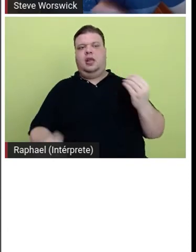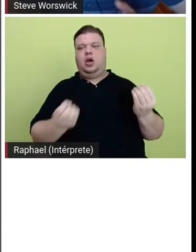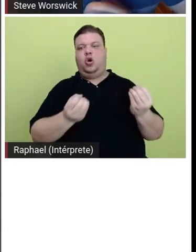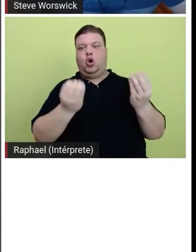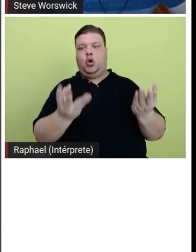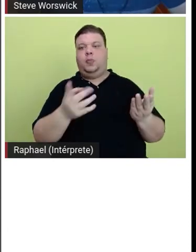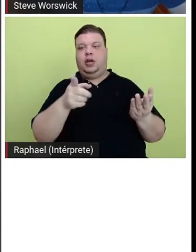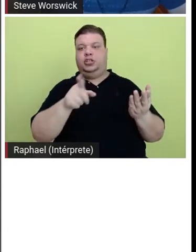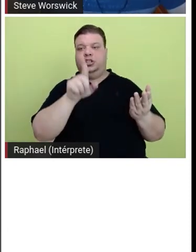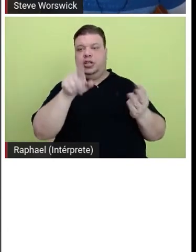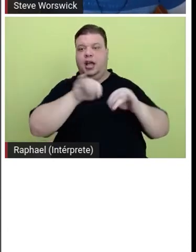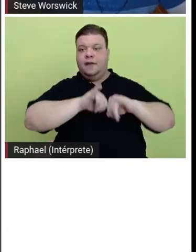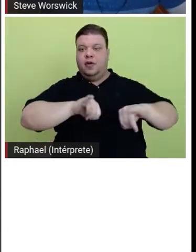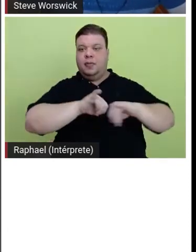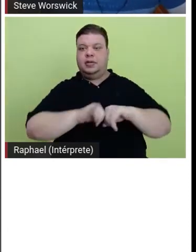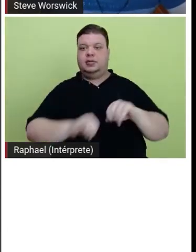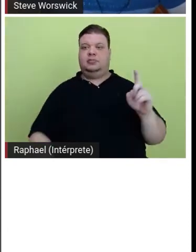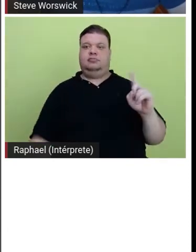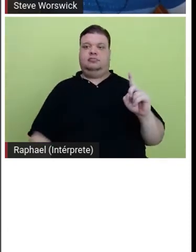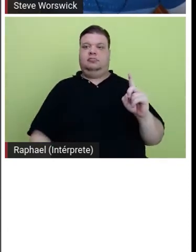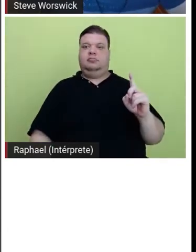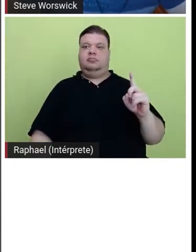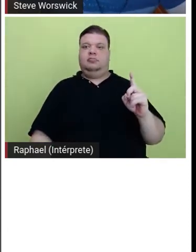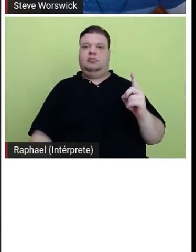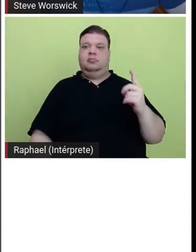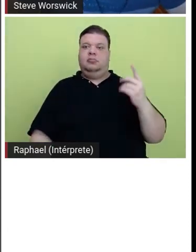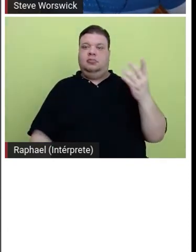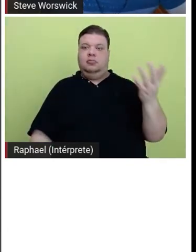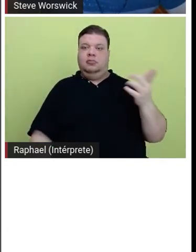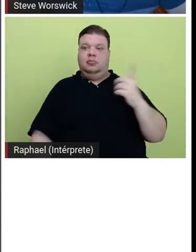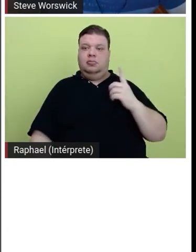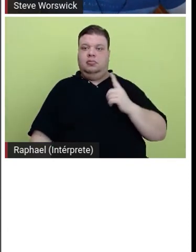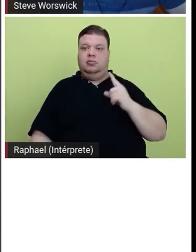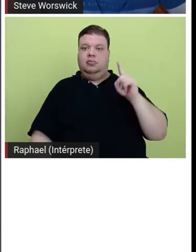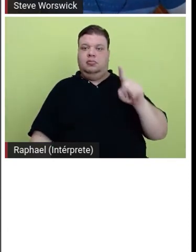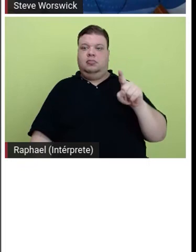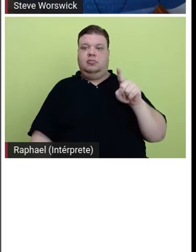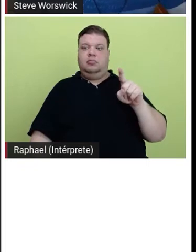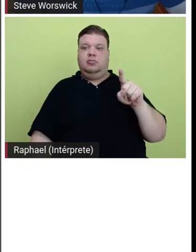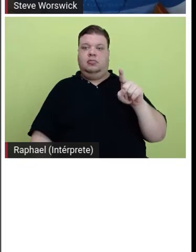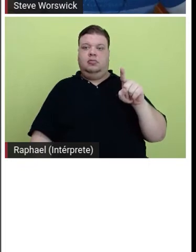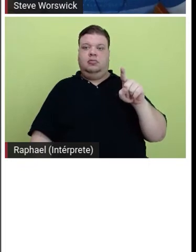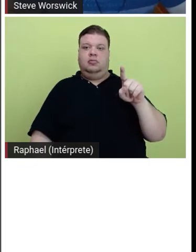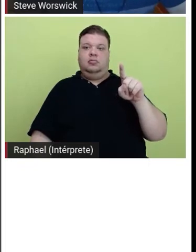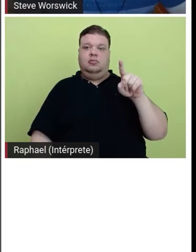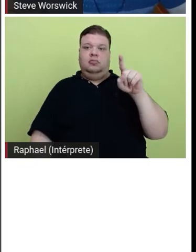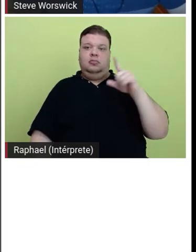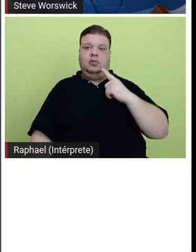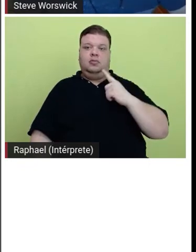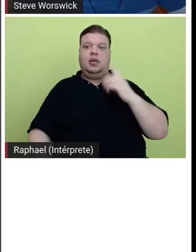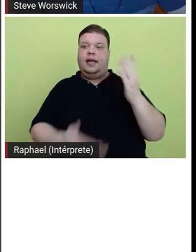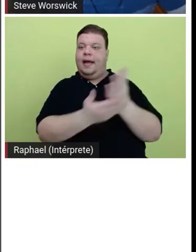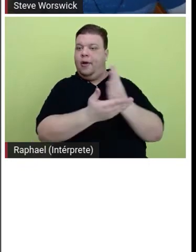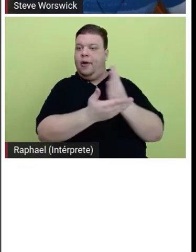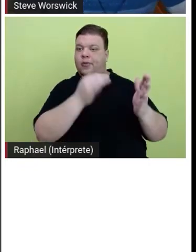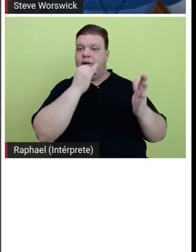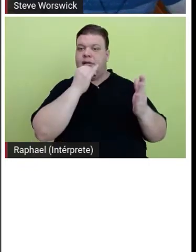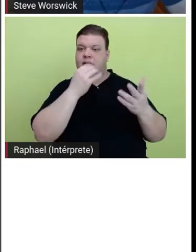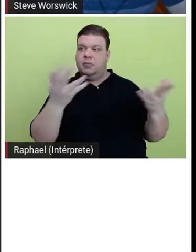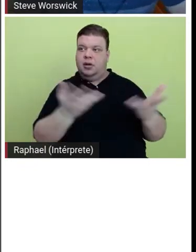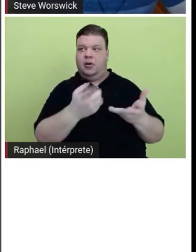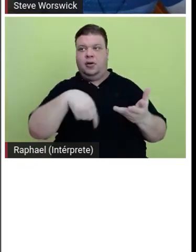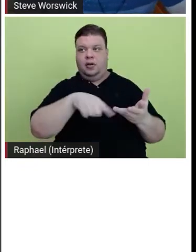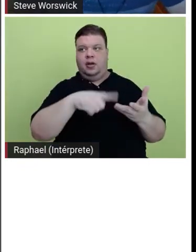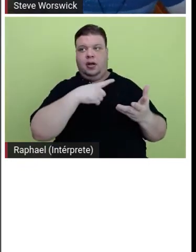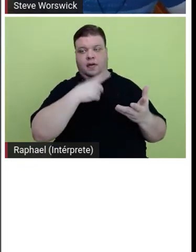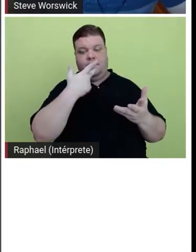sun. That probably is more useful. So I'll add that on there. Everything's anonymous, but it's important